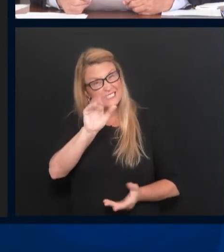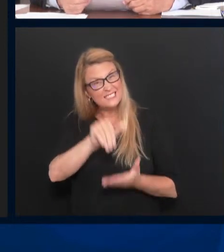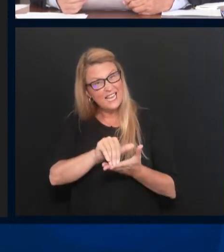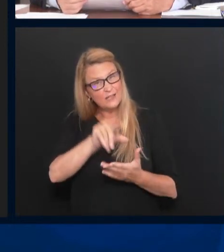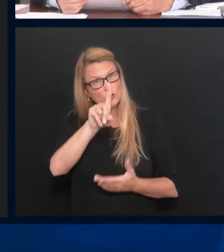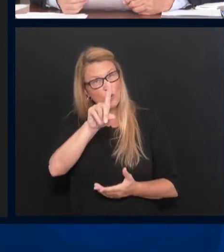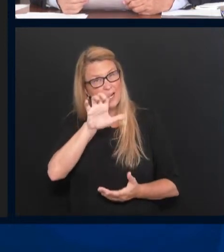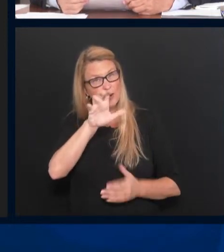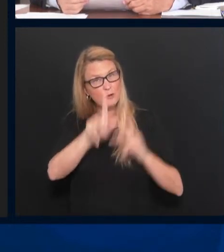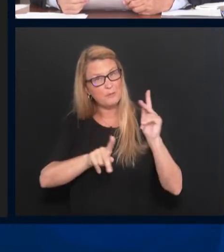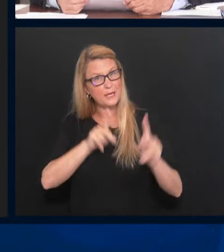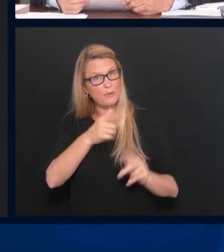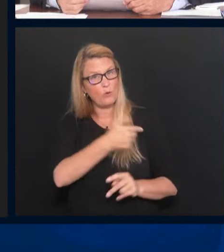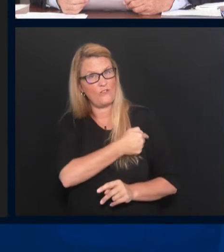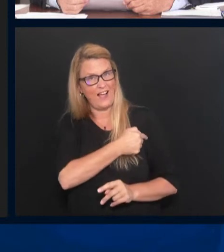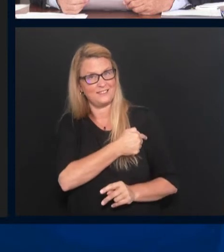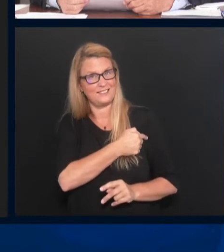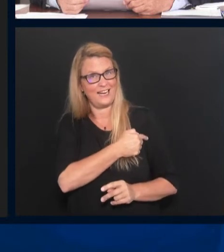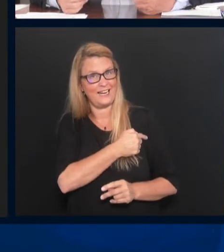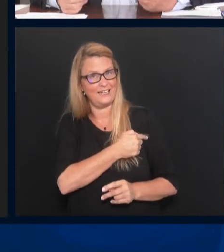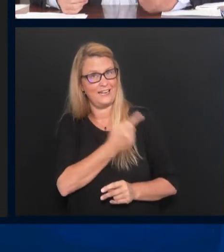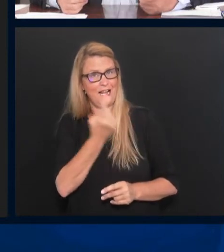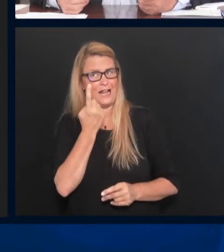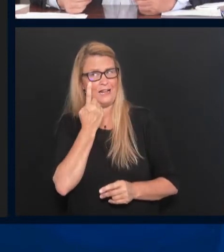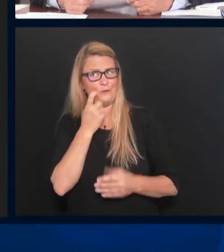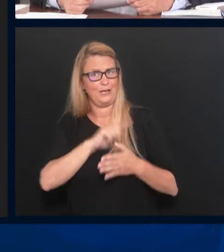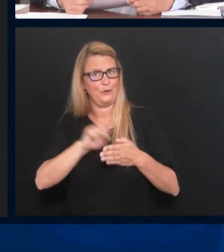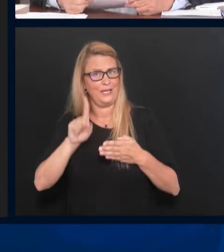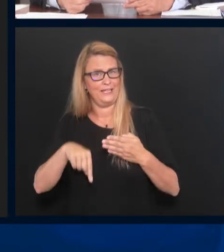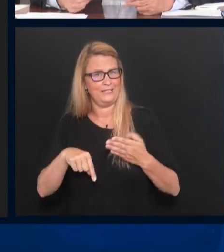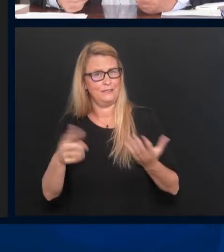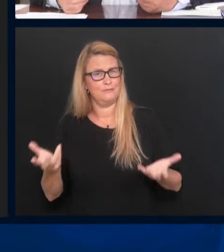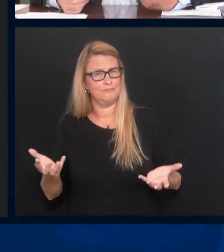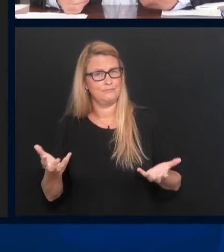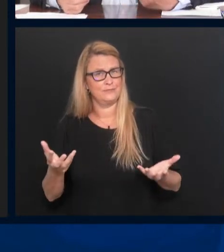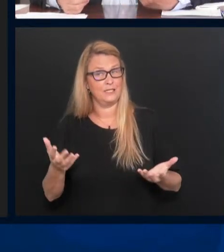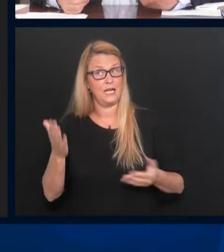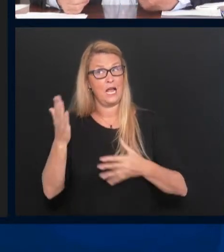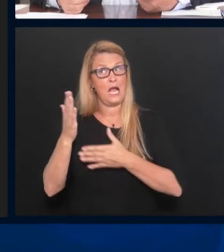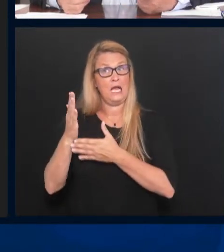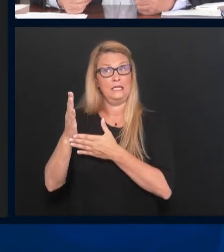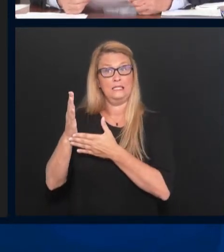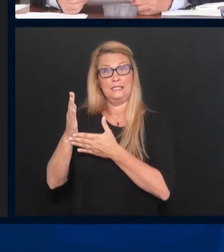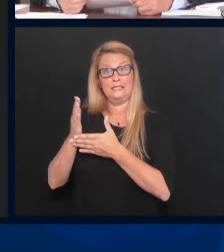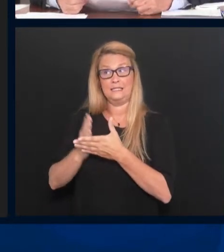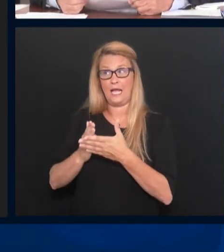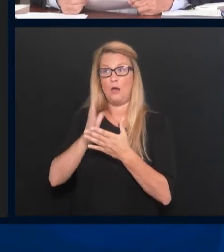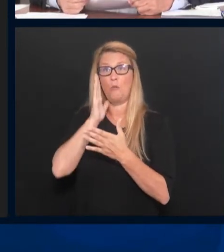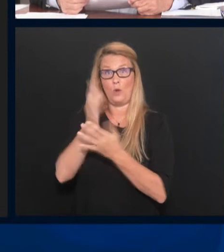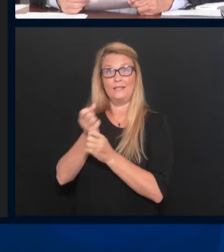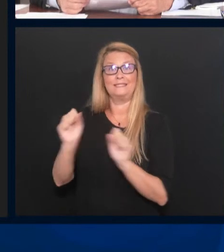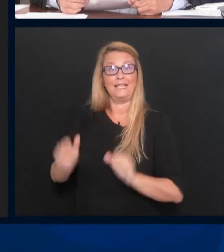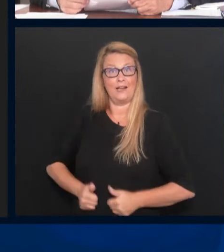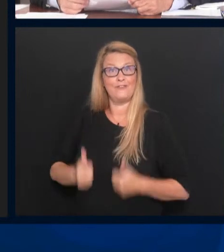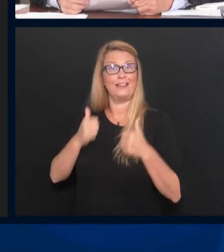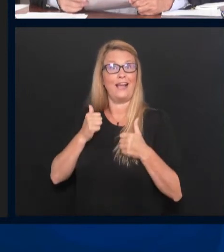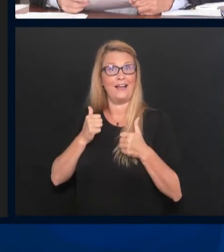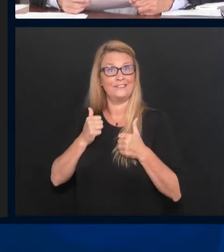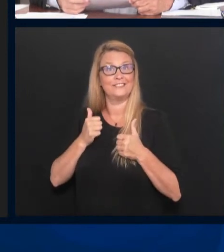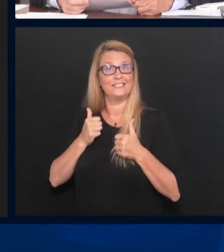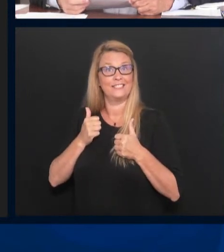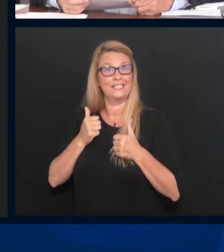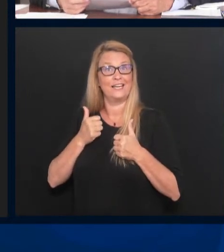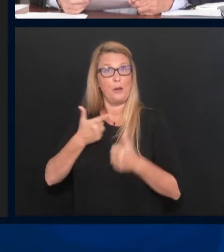6,100 people got vaccinated. That's 6,000 people. Some of them, we will save their lives by getting